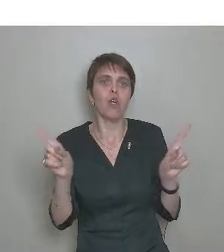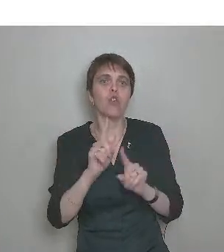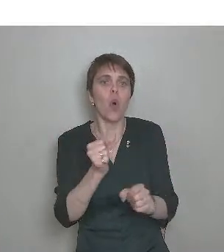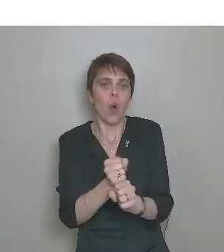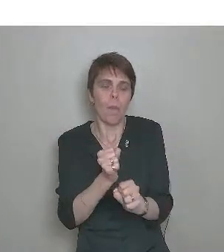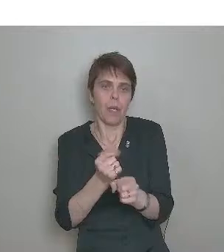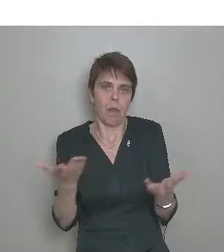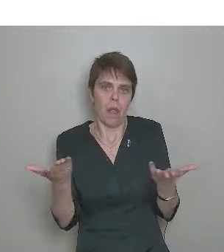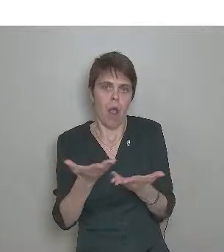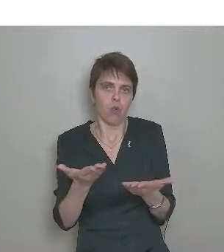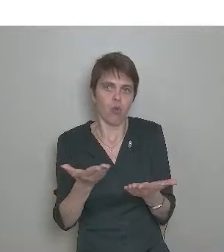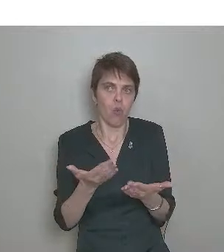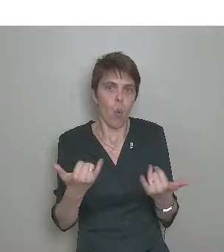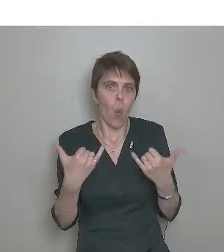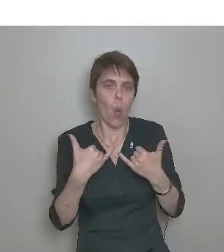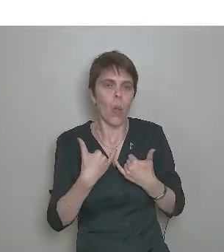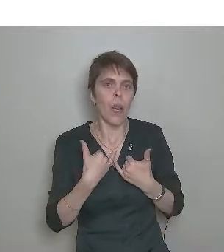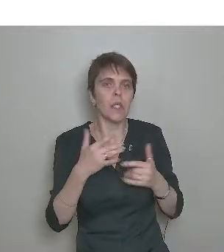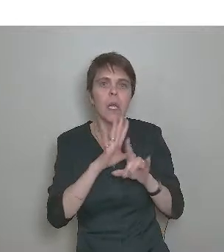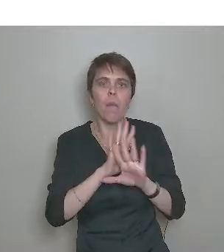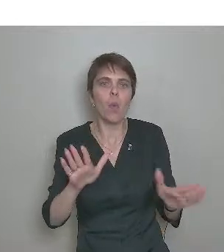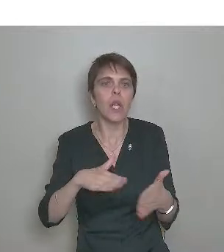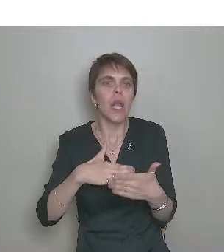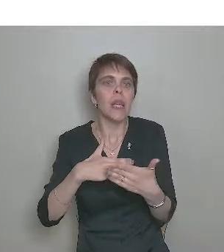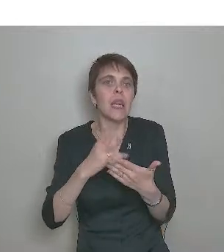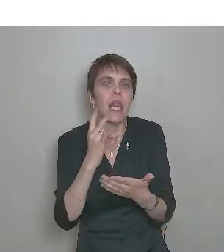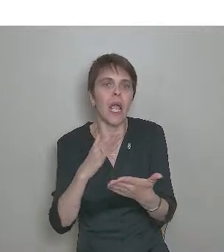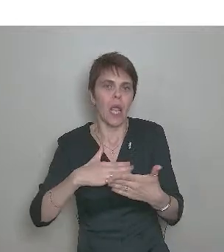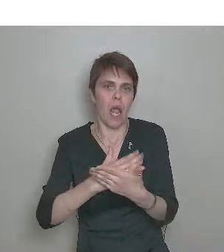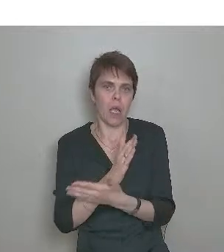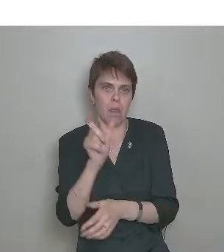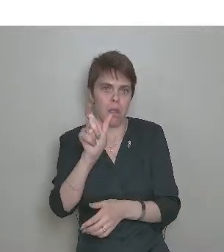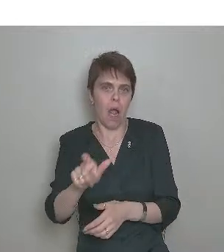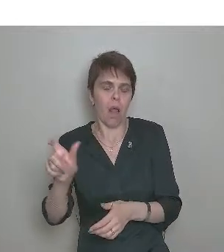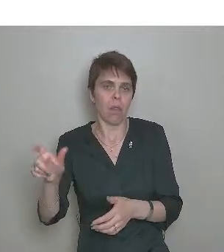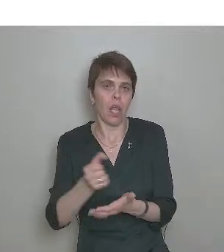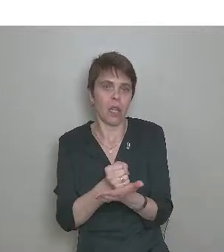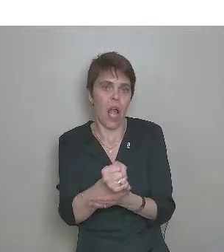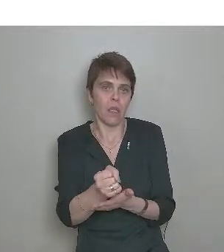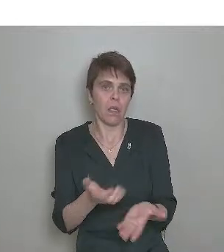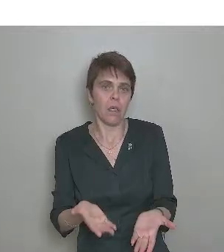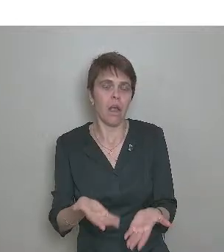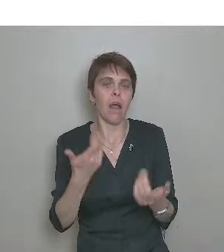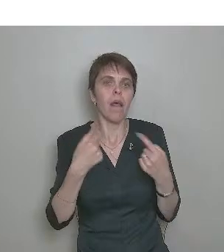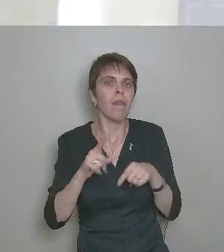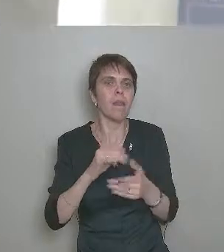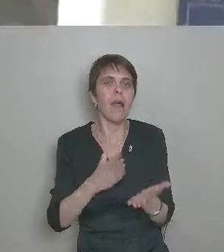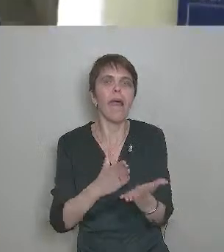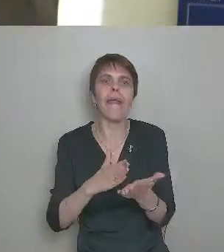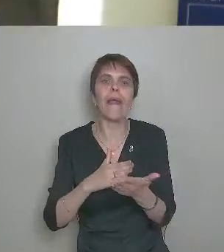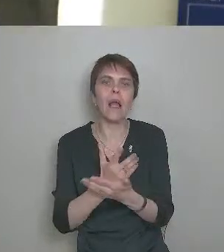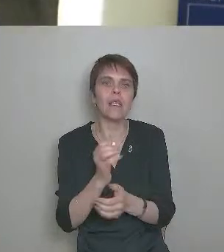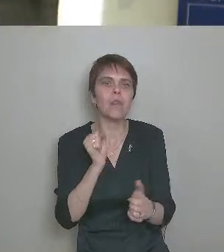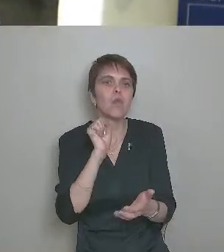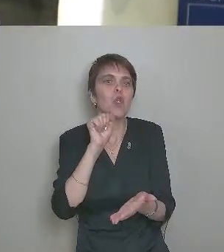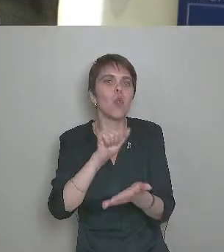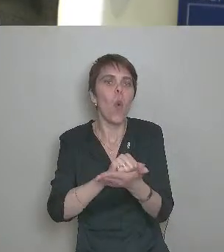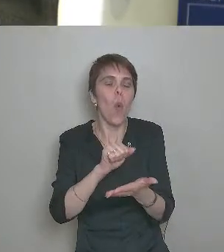so a classical issue. What shall we do if we have low-quality type of candidates